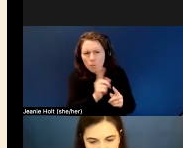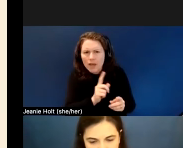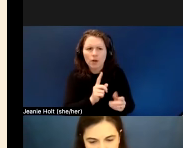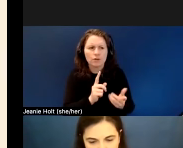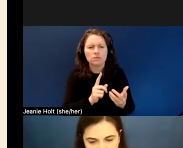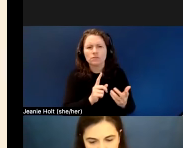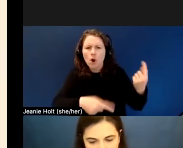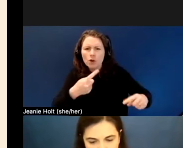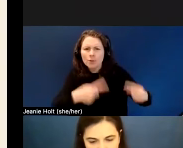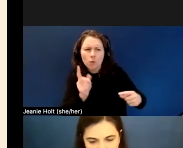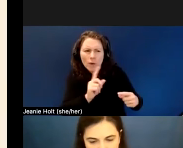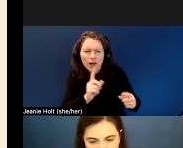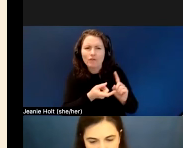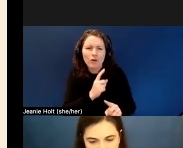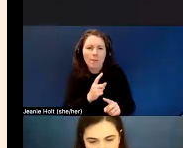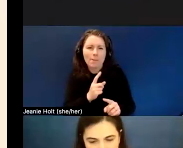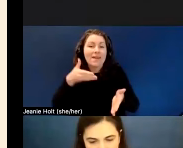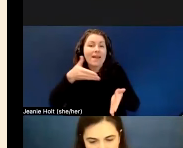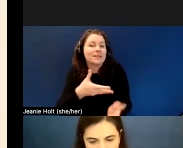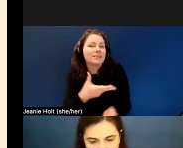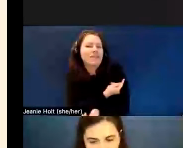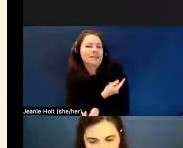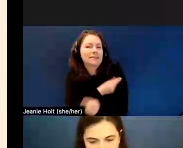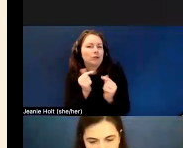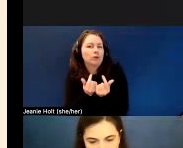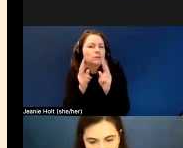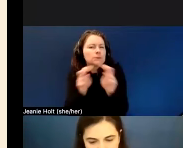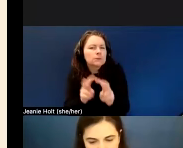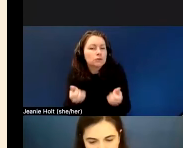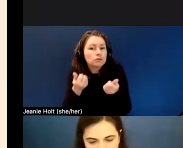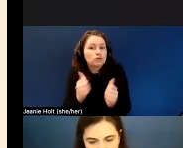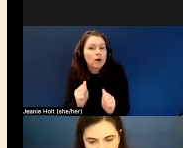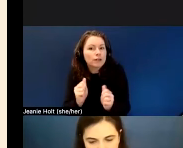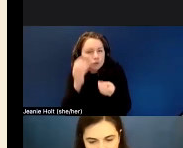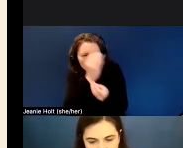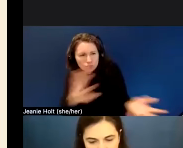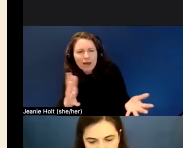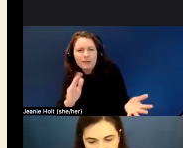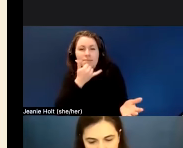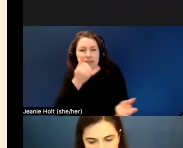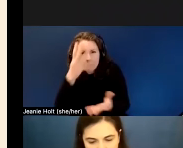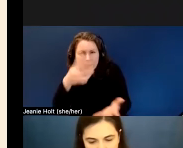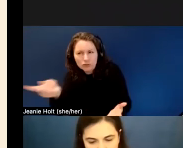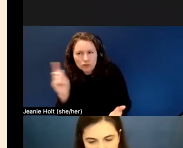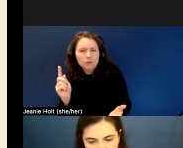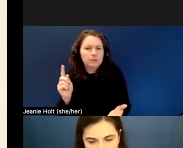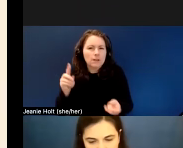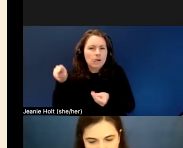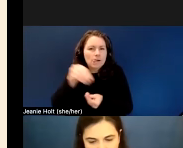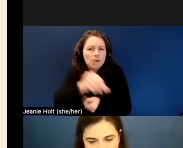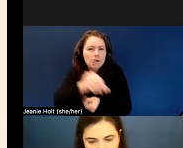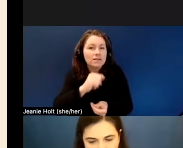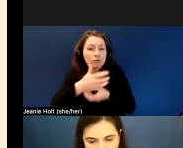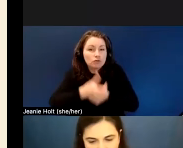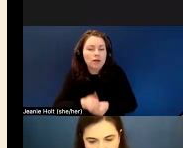arguments that anti-vaxxers were using to try to spread misinformation and seed distrust in public